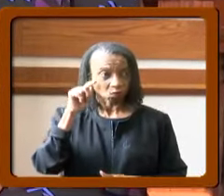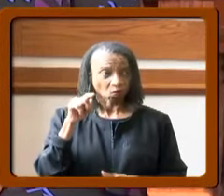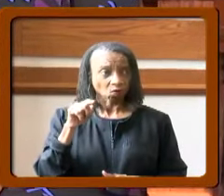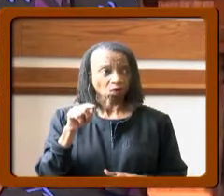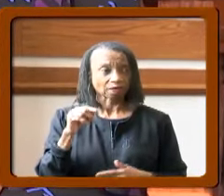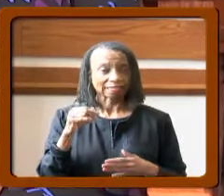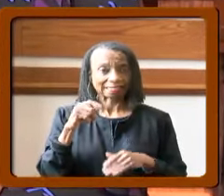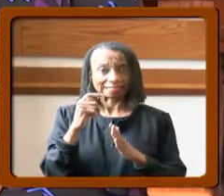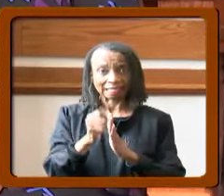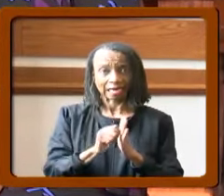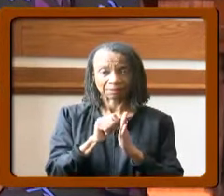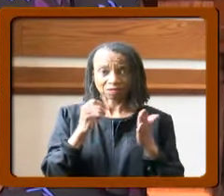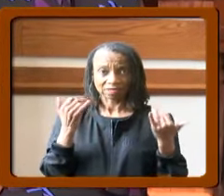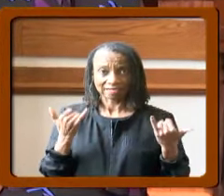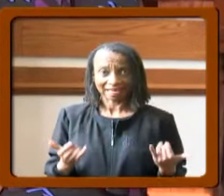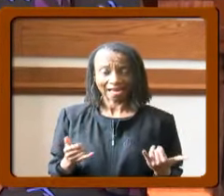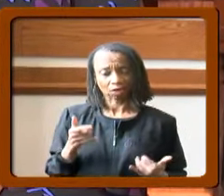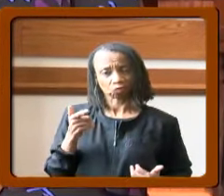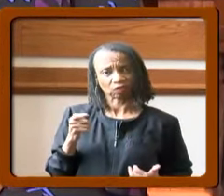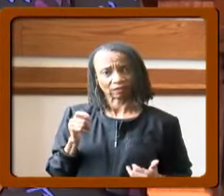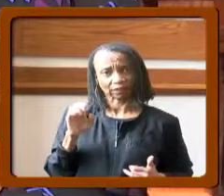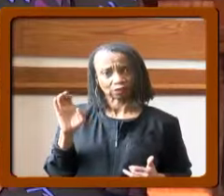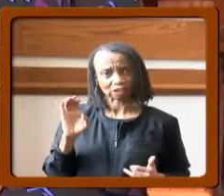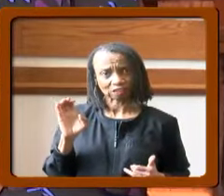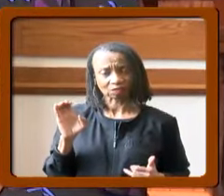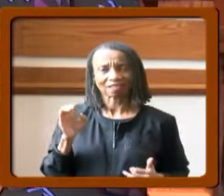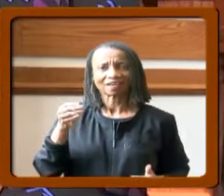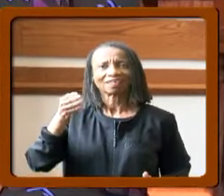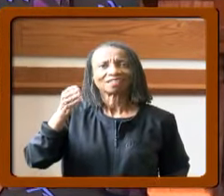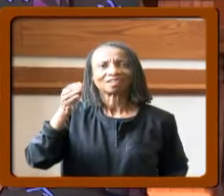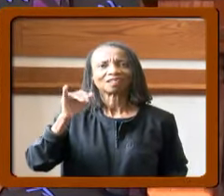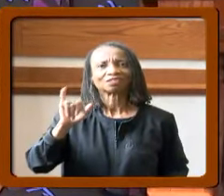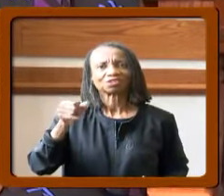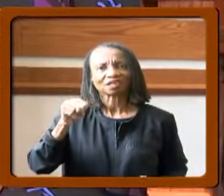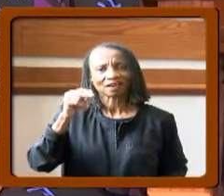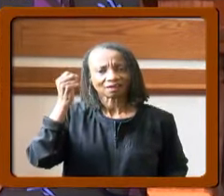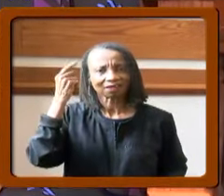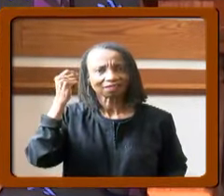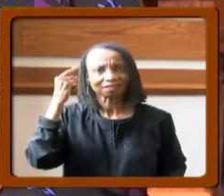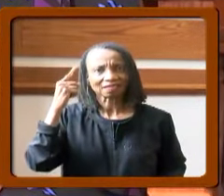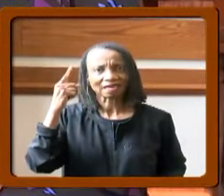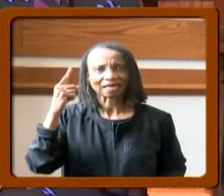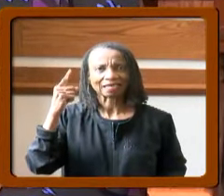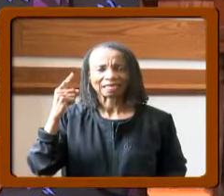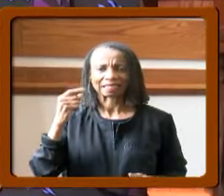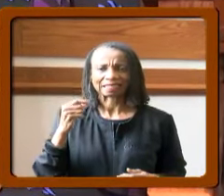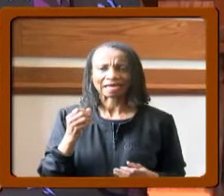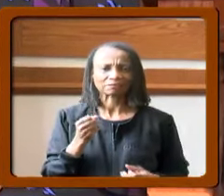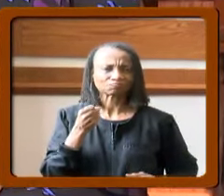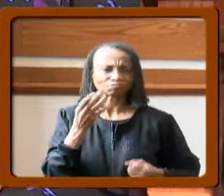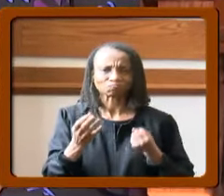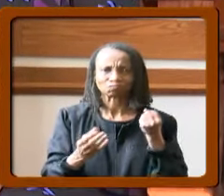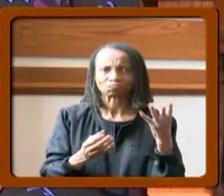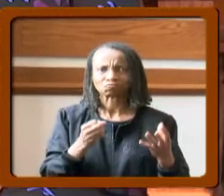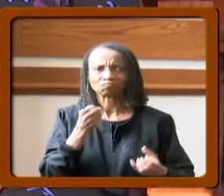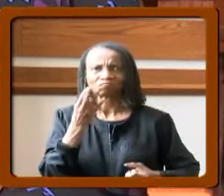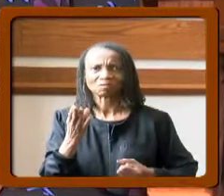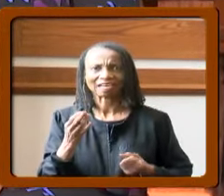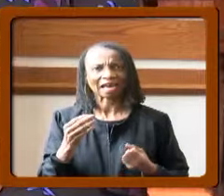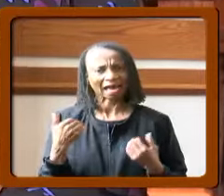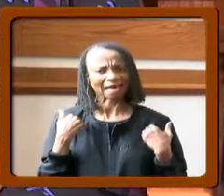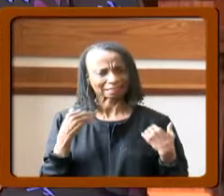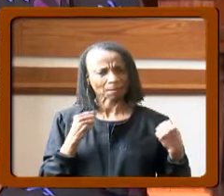century. John understands the power of speech It is a gospel for the literati and